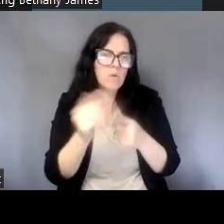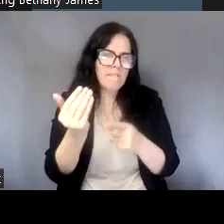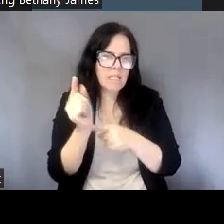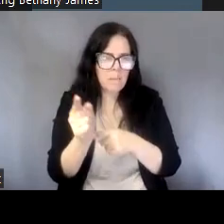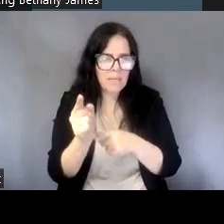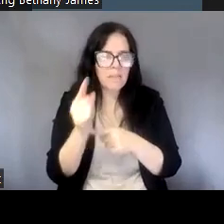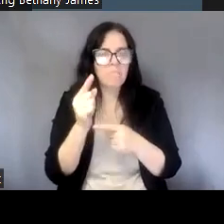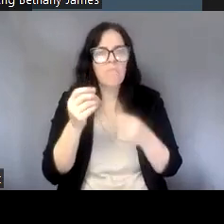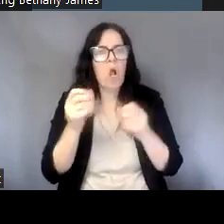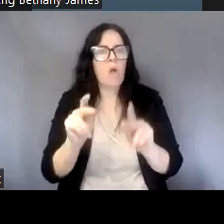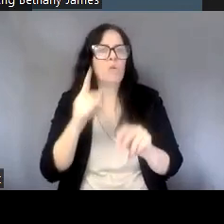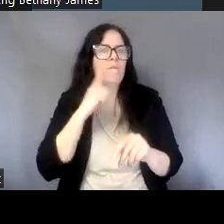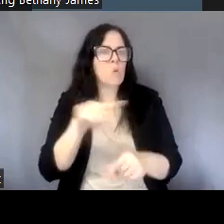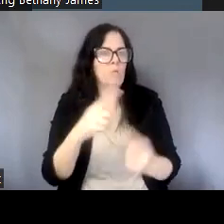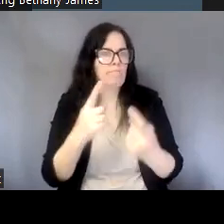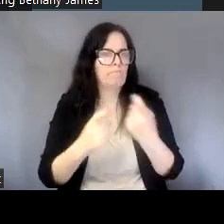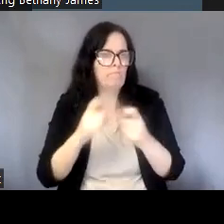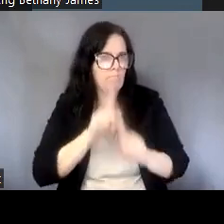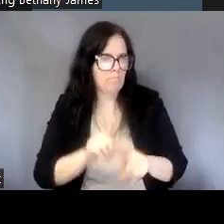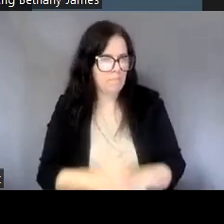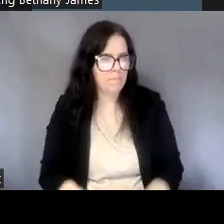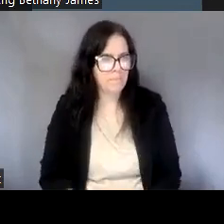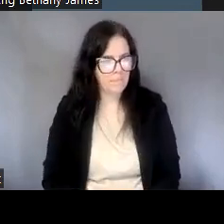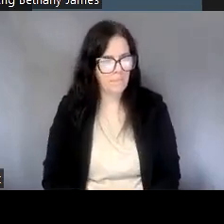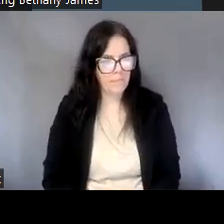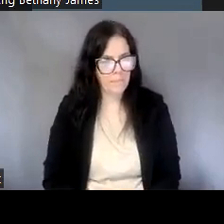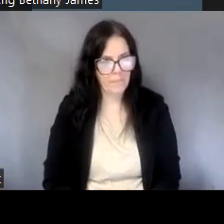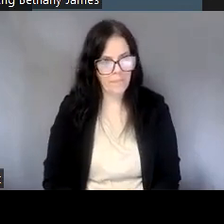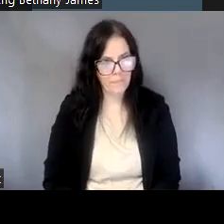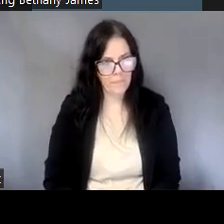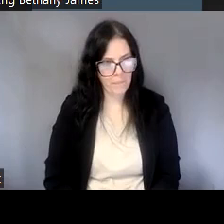for questions at the end of the presentation.